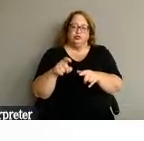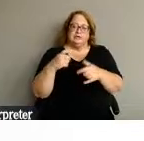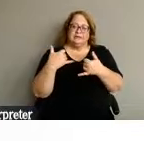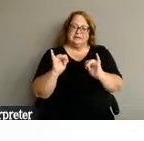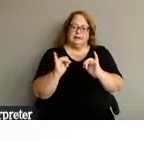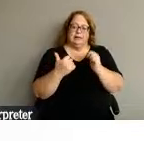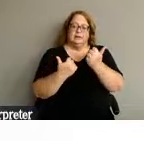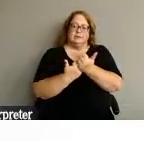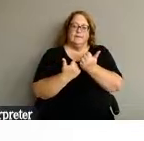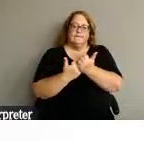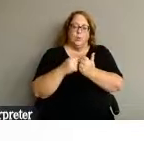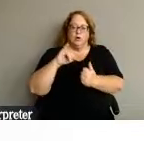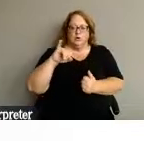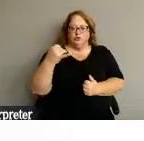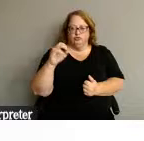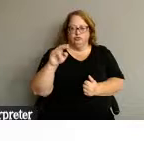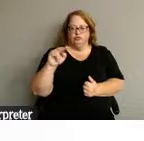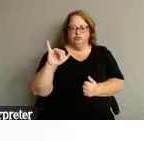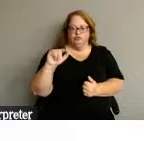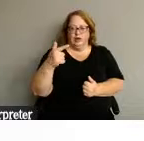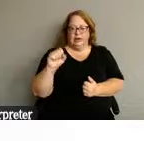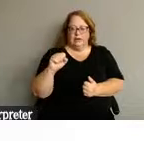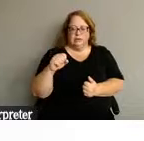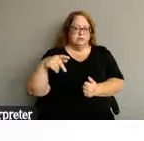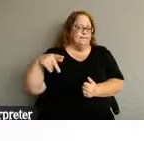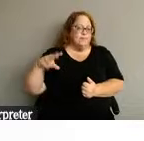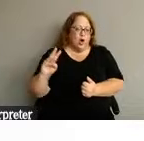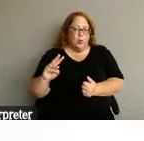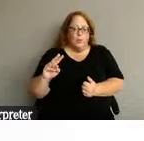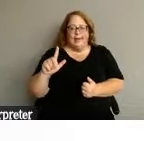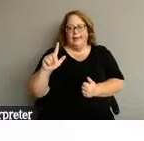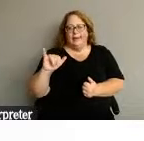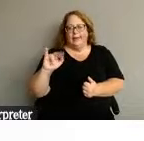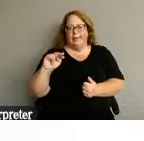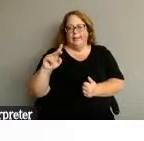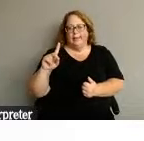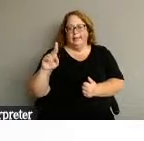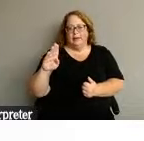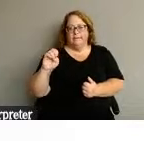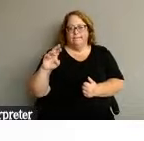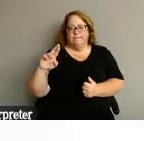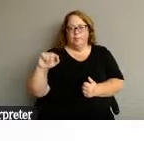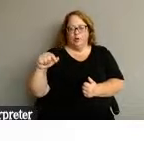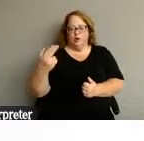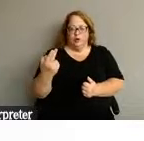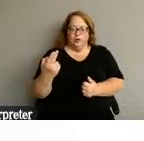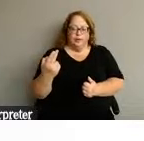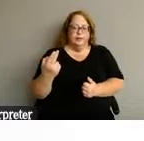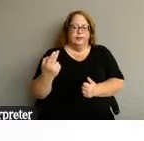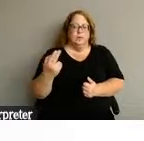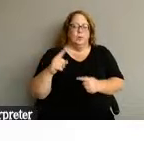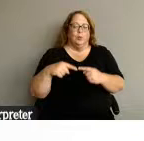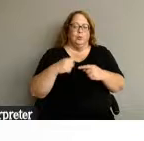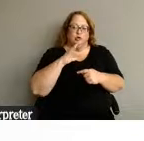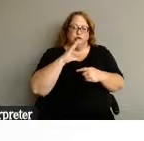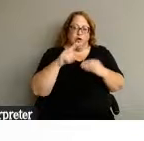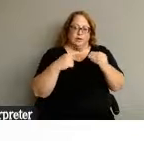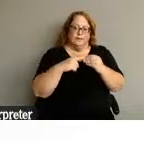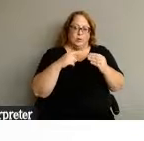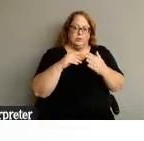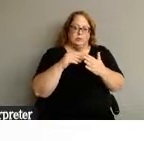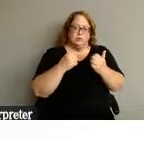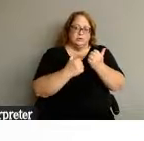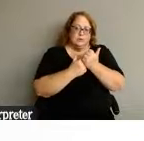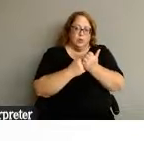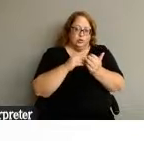still support a Jennings School District, a Parkway School District, a Lindbergh School District, et cetera, when we're talking about supporting students